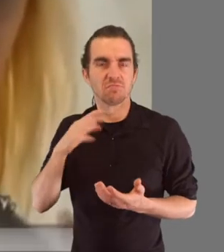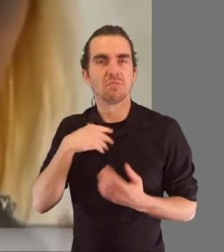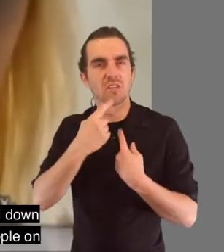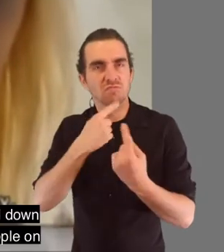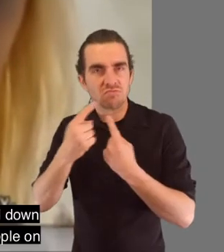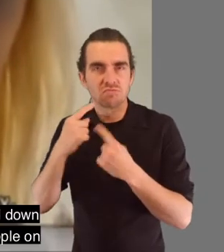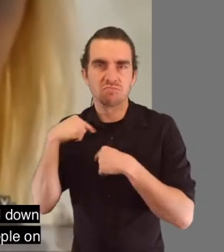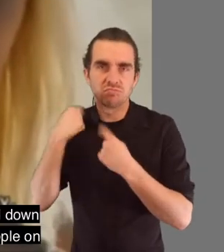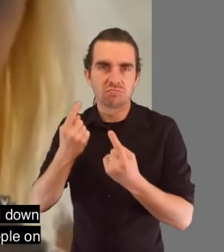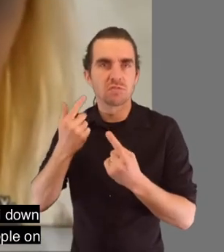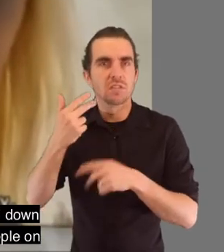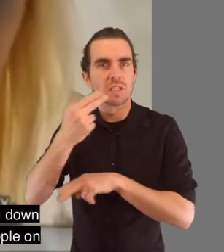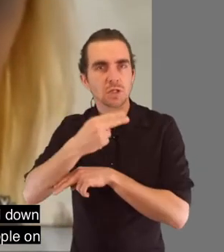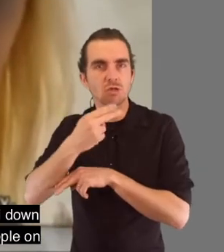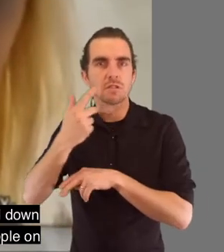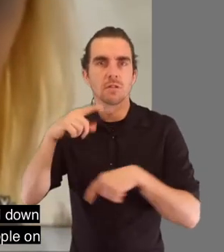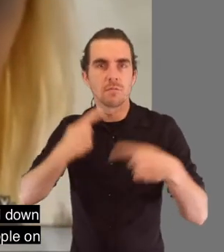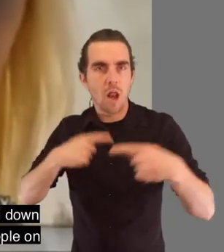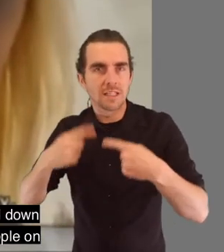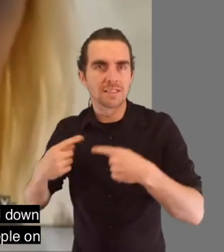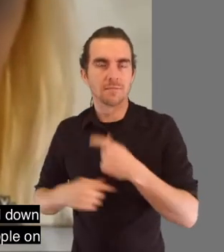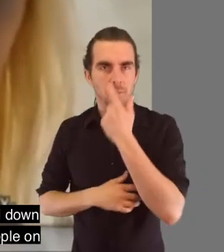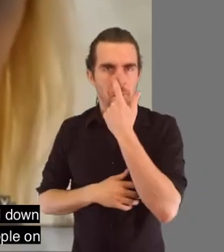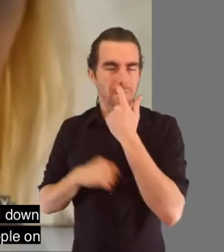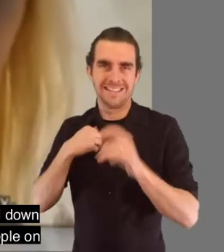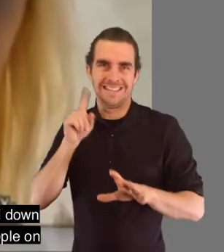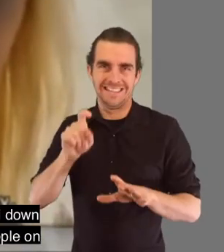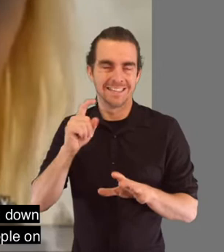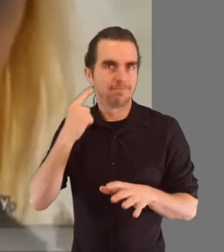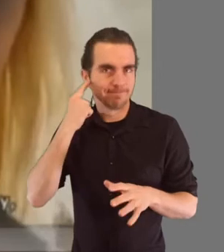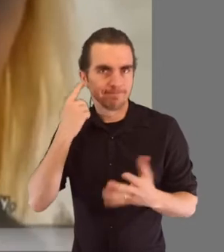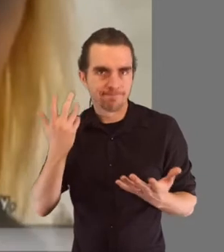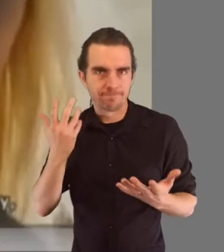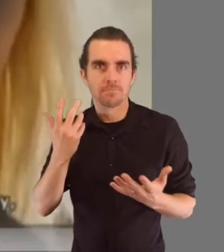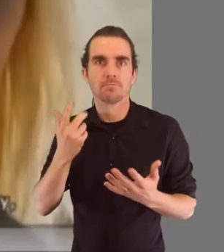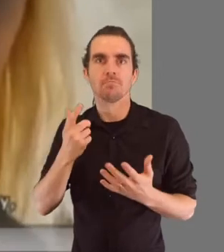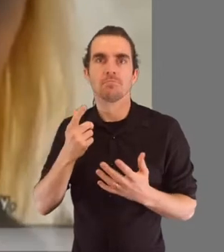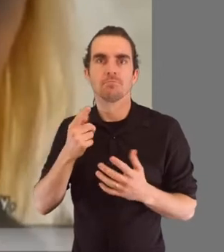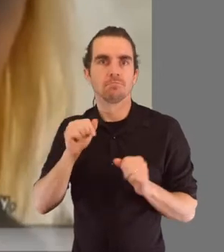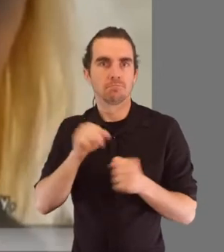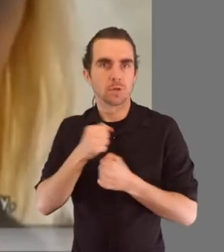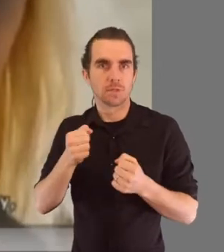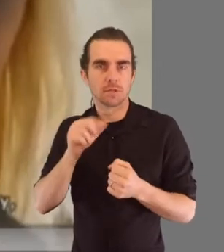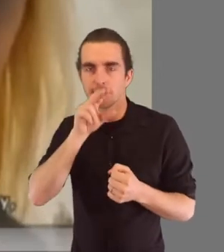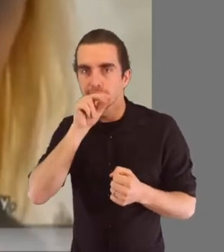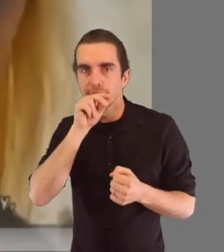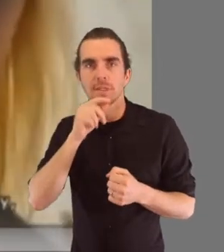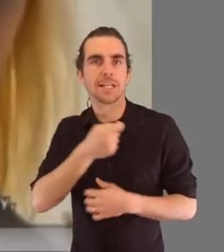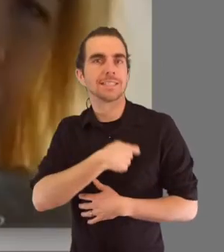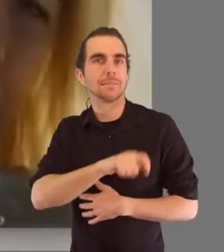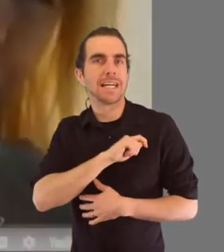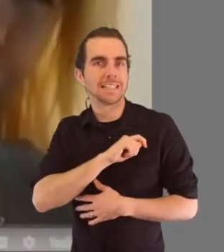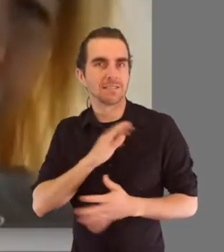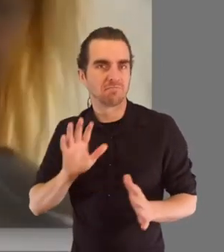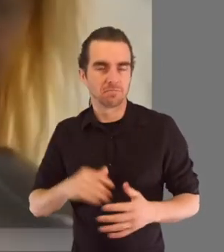Stop it, cut the sound down so I can read it, because most of the people on this won't be able to speak Spanish anyway.